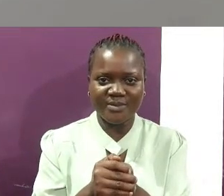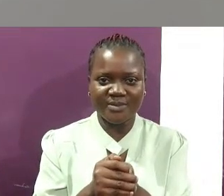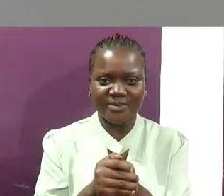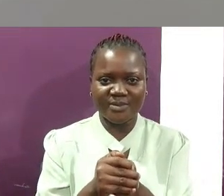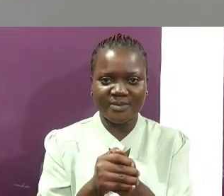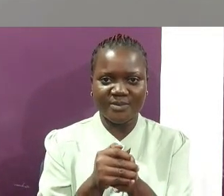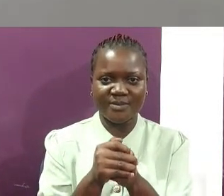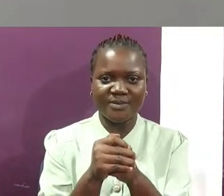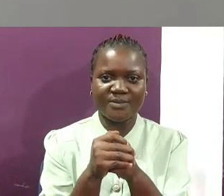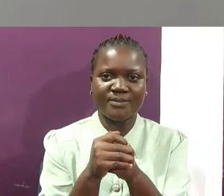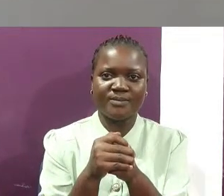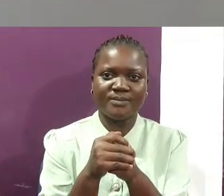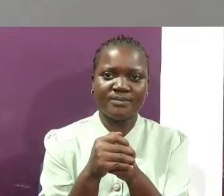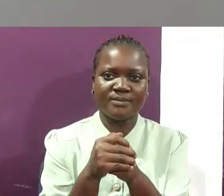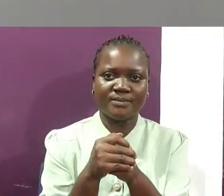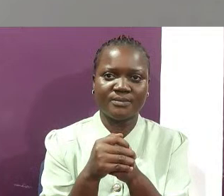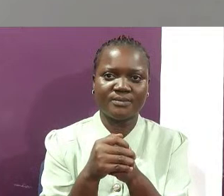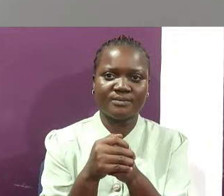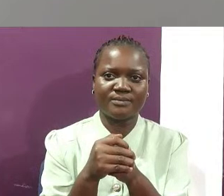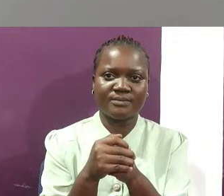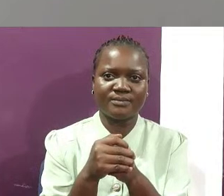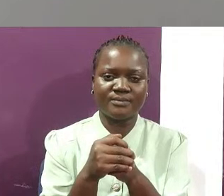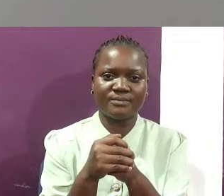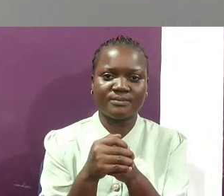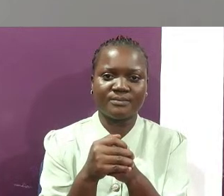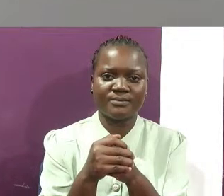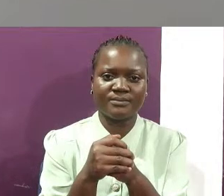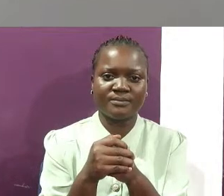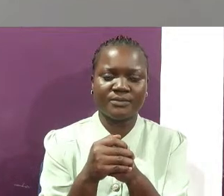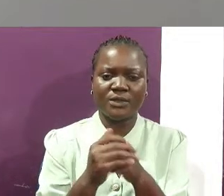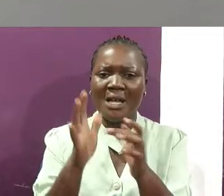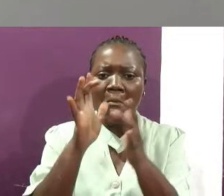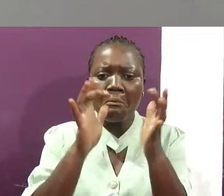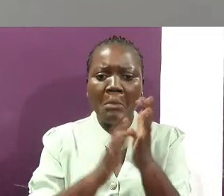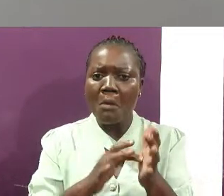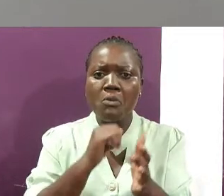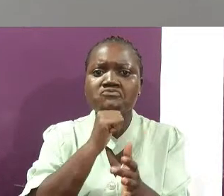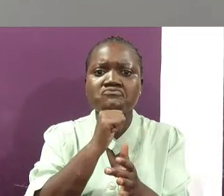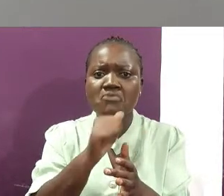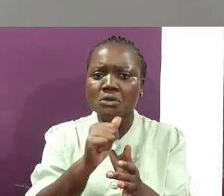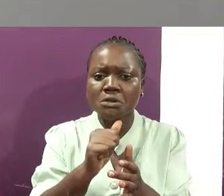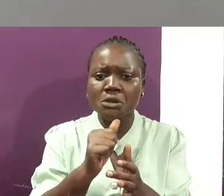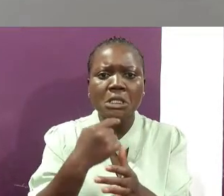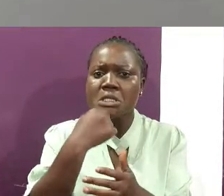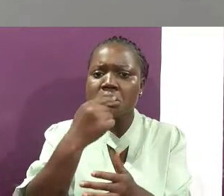verse 41 specifically what they were added to. Bible no saying at the